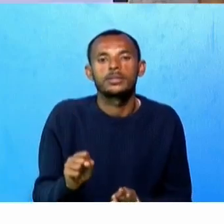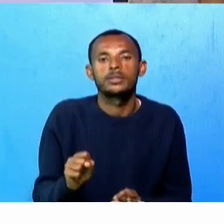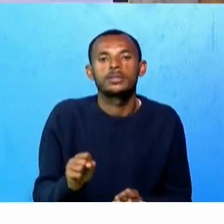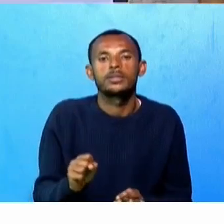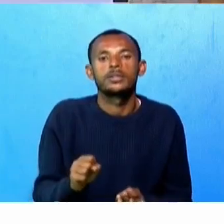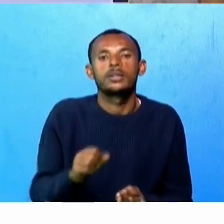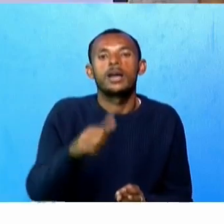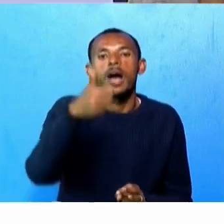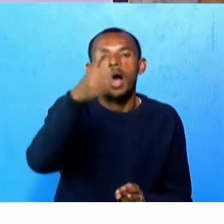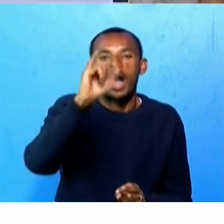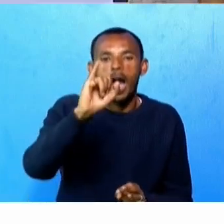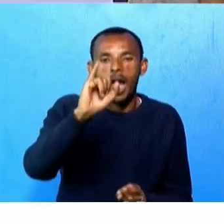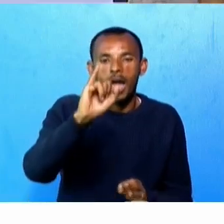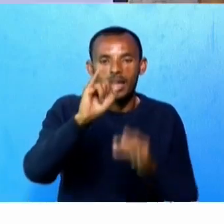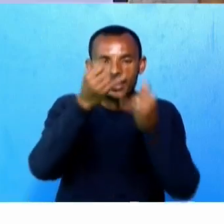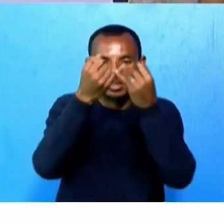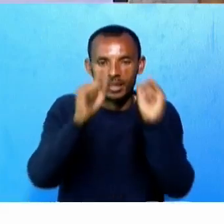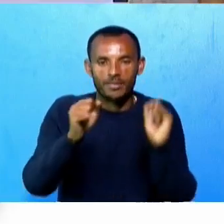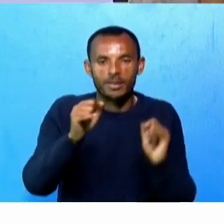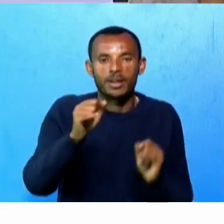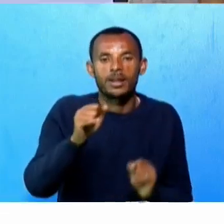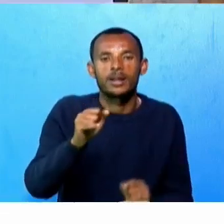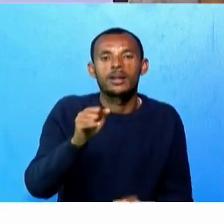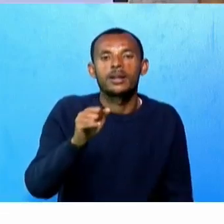I over